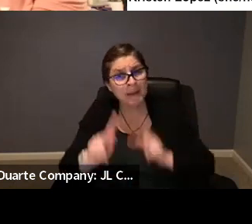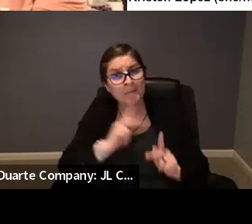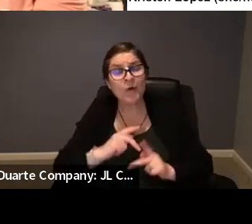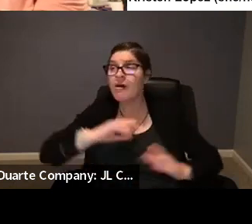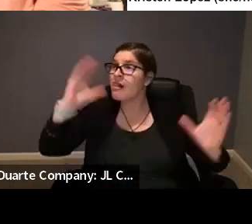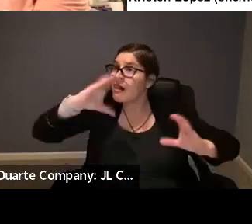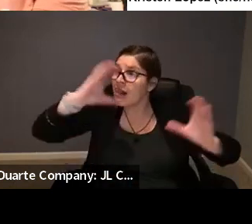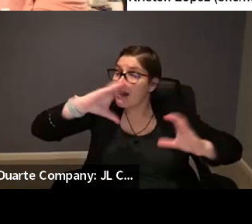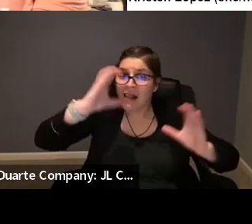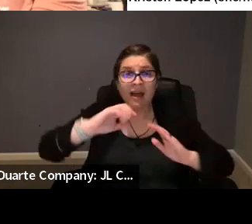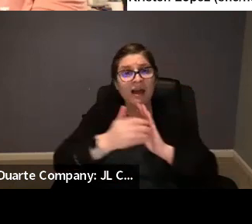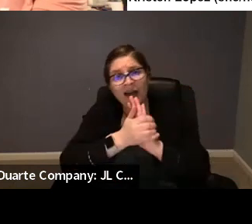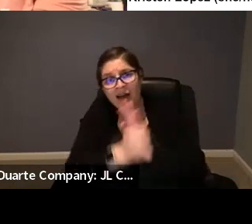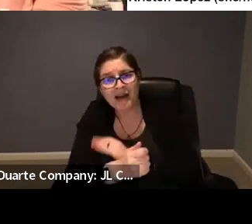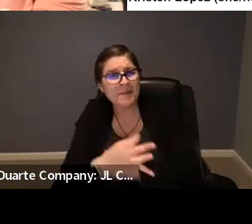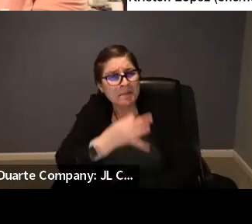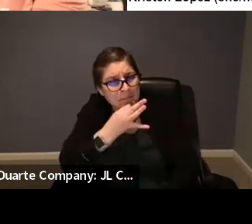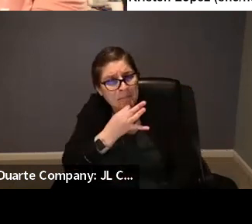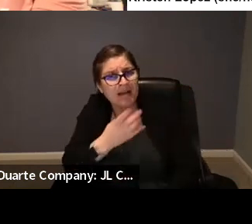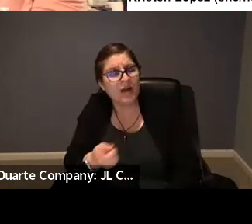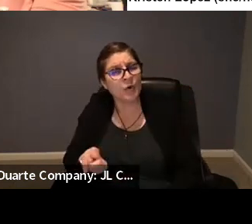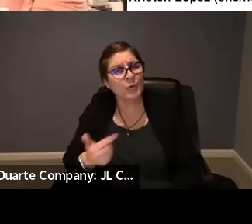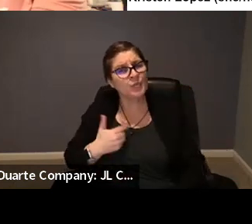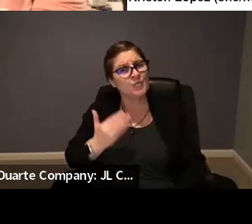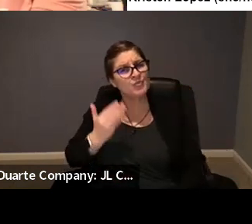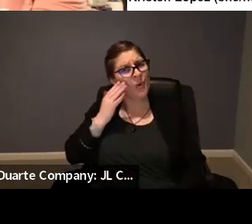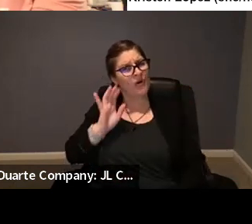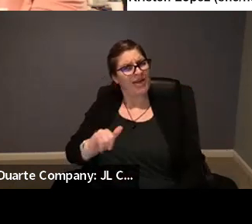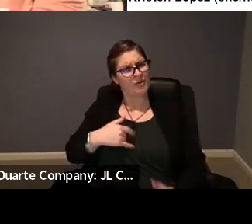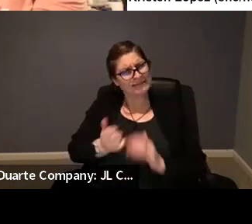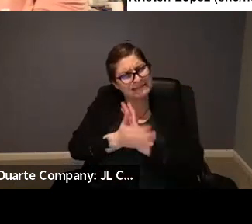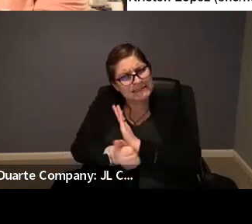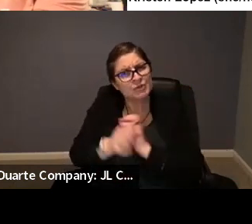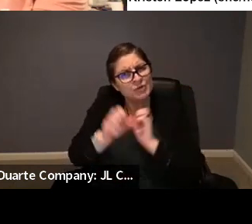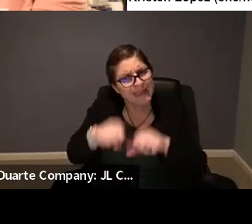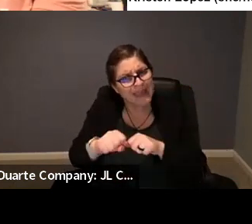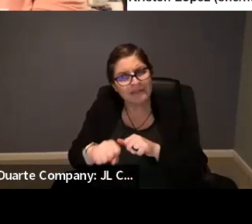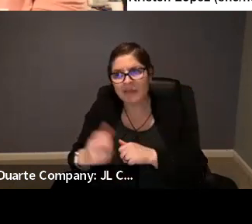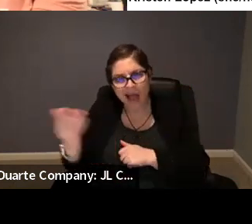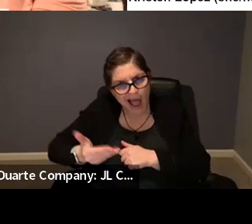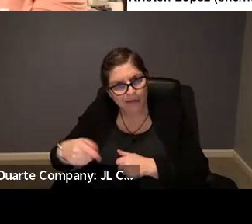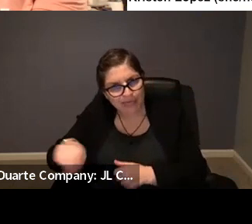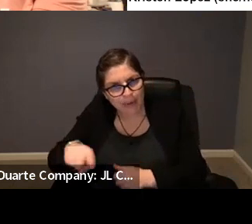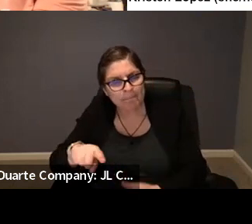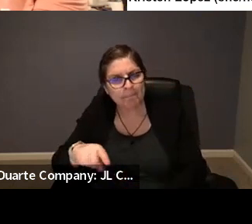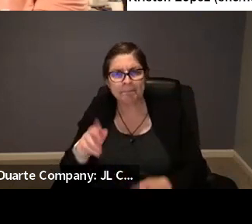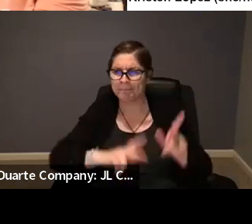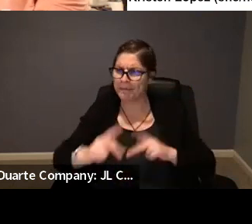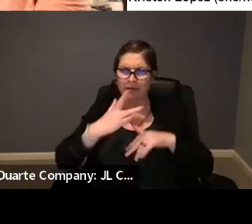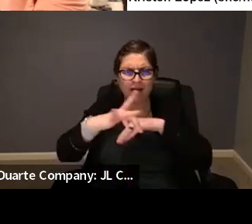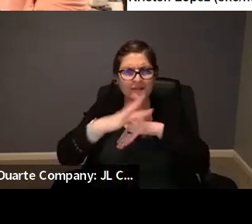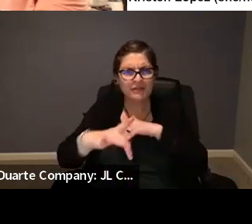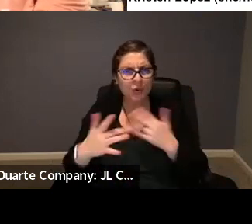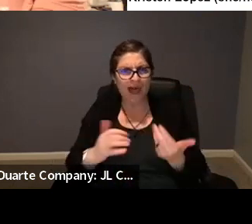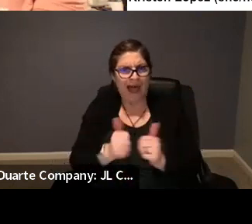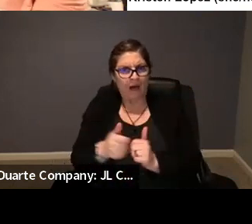who are good, who are doing this art, who have mastered this craft that you can find. Like there are people out there. So what are you doing to include